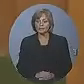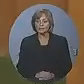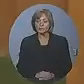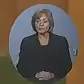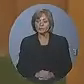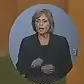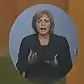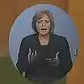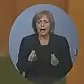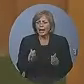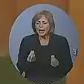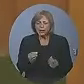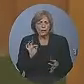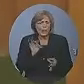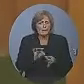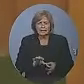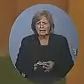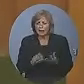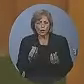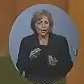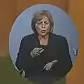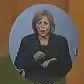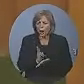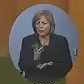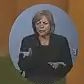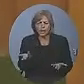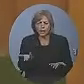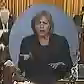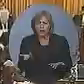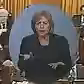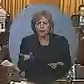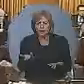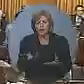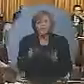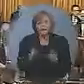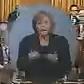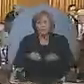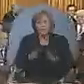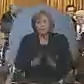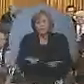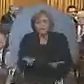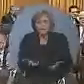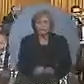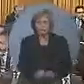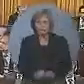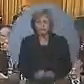accuracy? Where is the honesty? Where is the minister? Order.